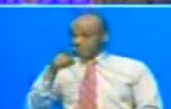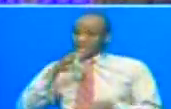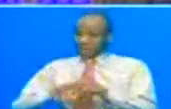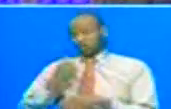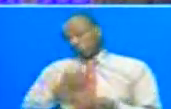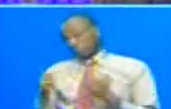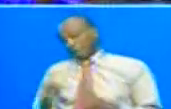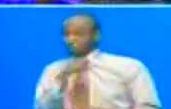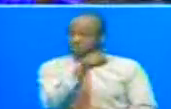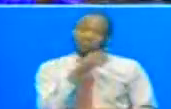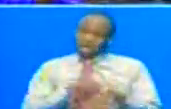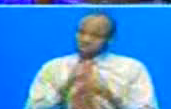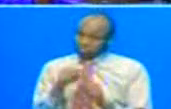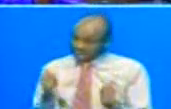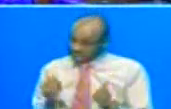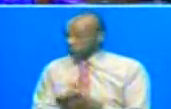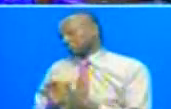one, it's okay, but...